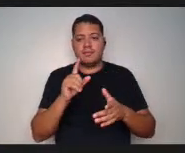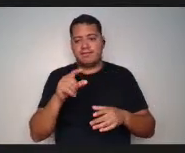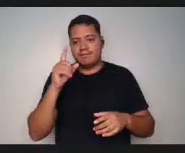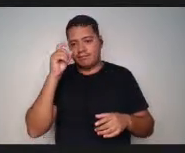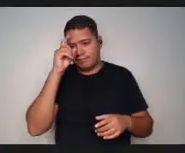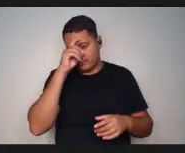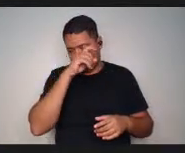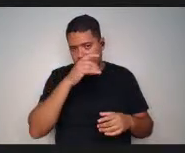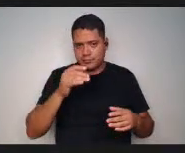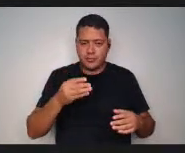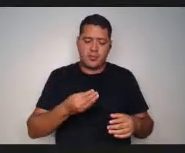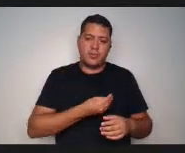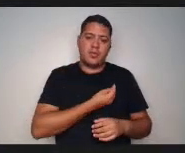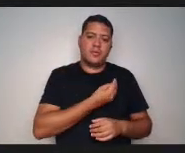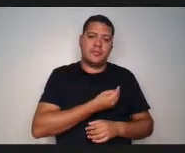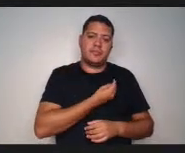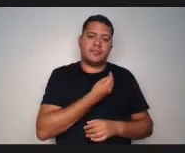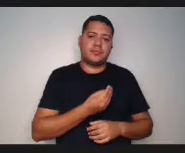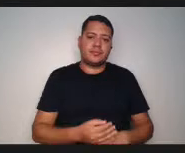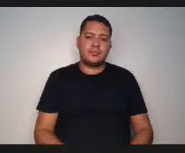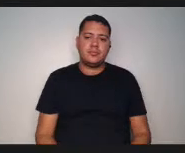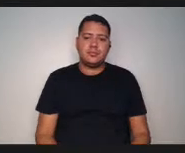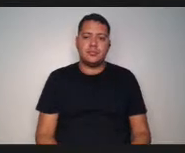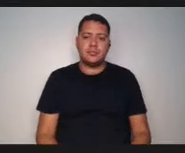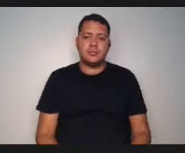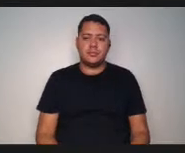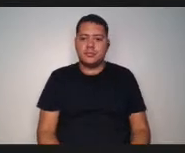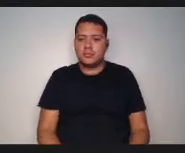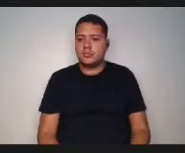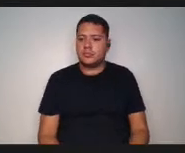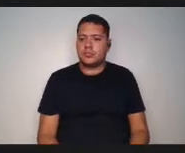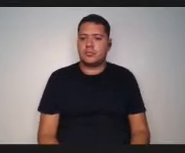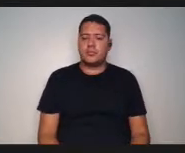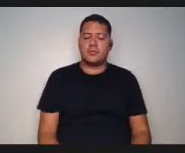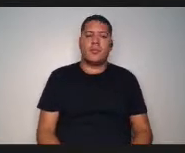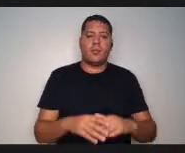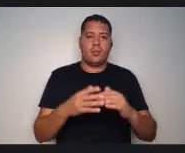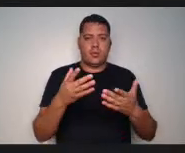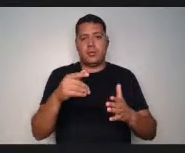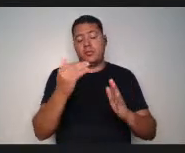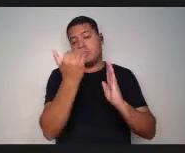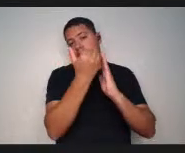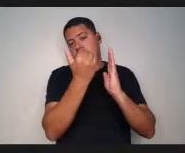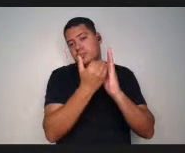ordinances address that issue for in many cities.